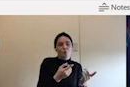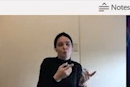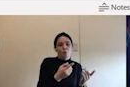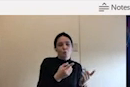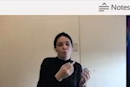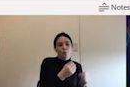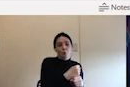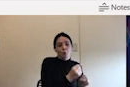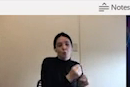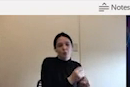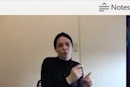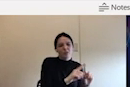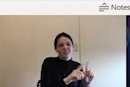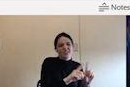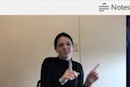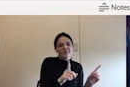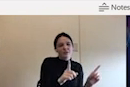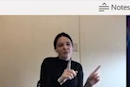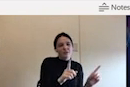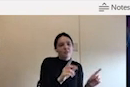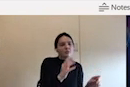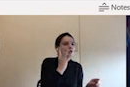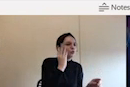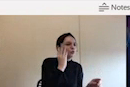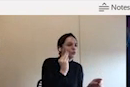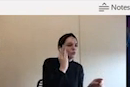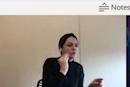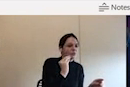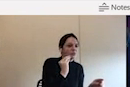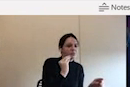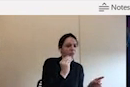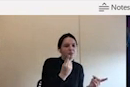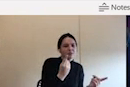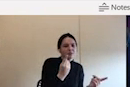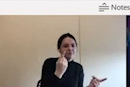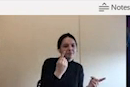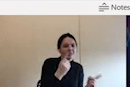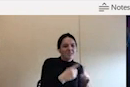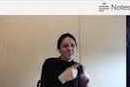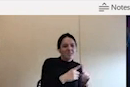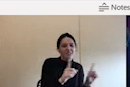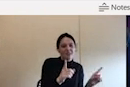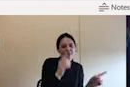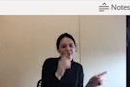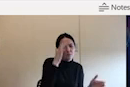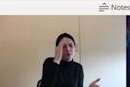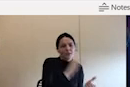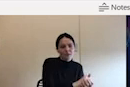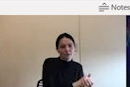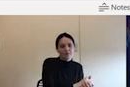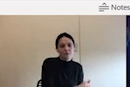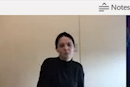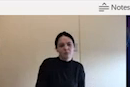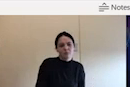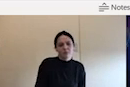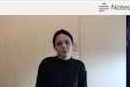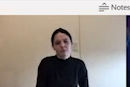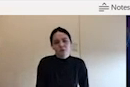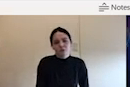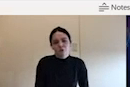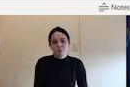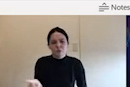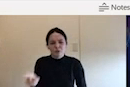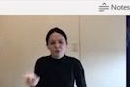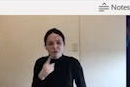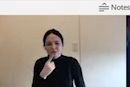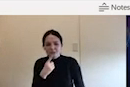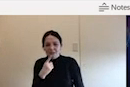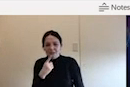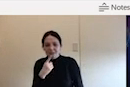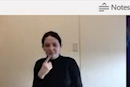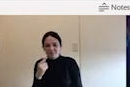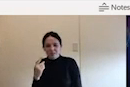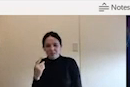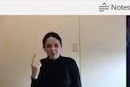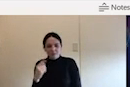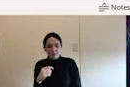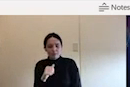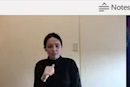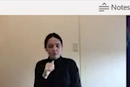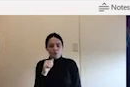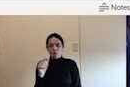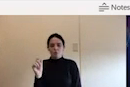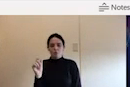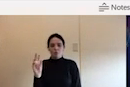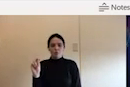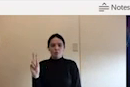Scott, you were saying something? Oh, I don't know. I forgot. I do think that if we